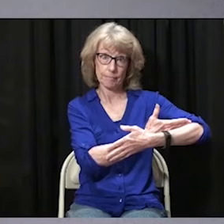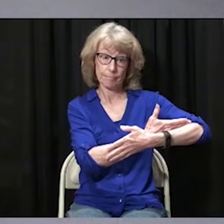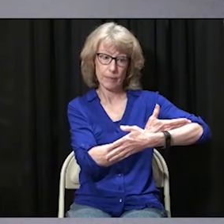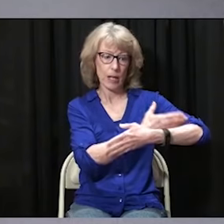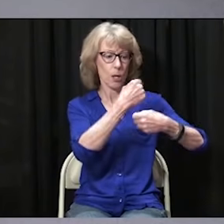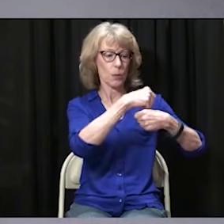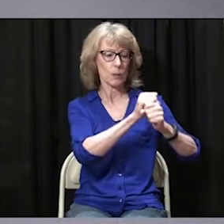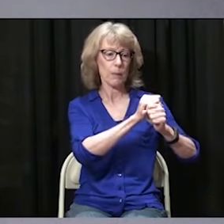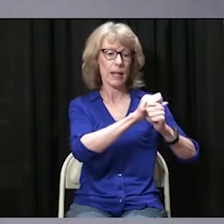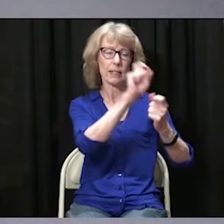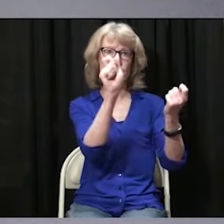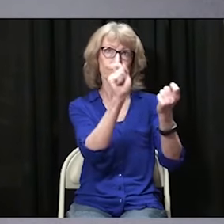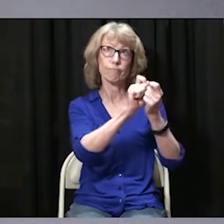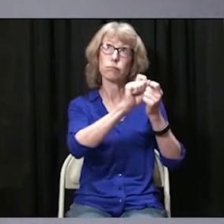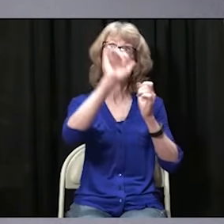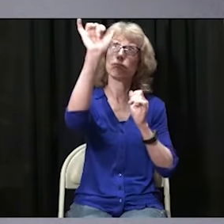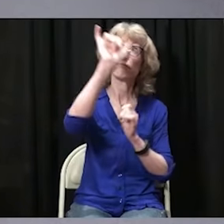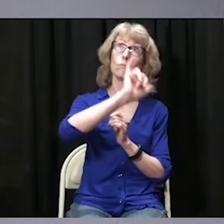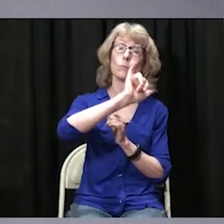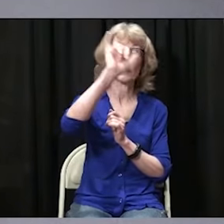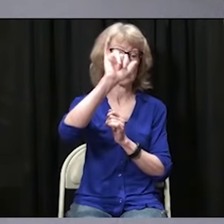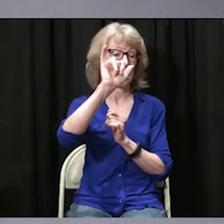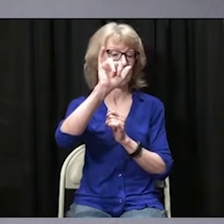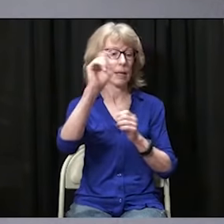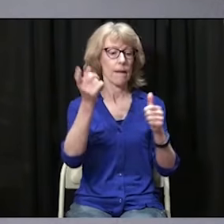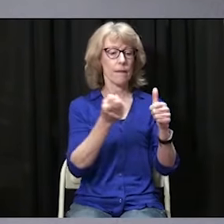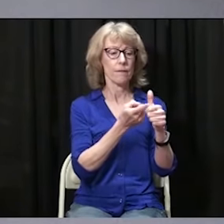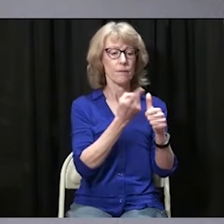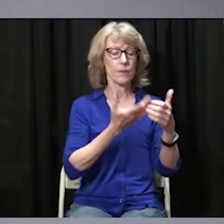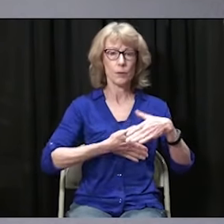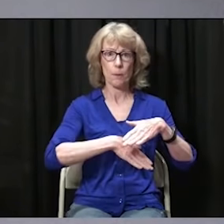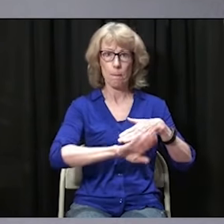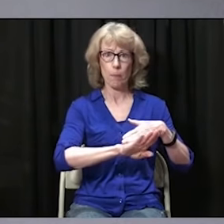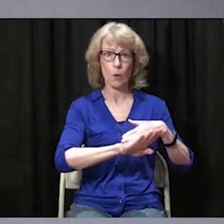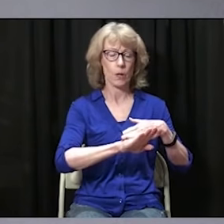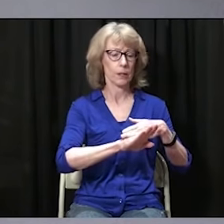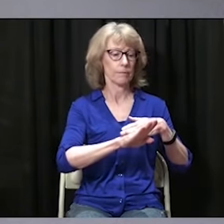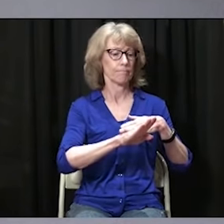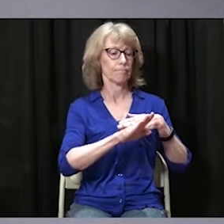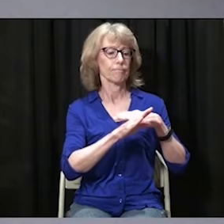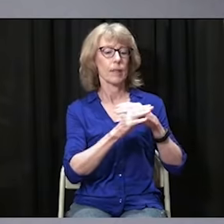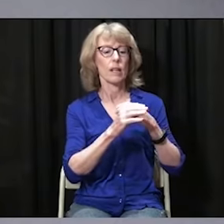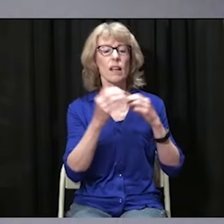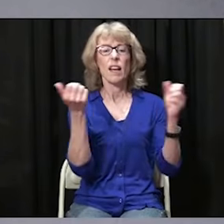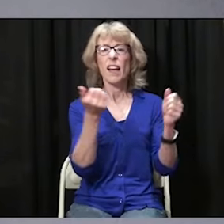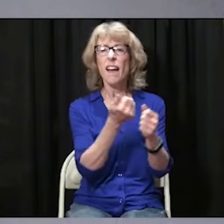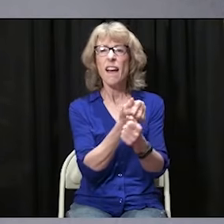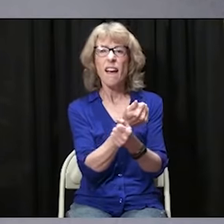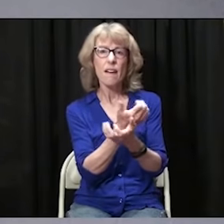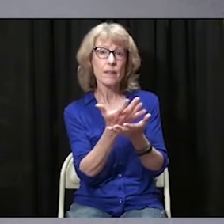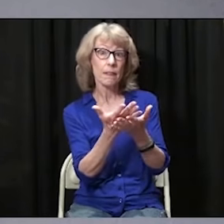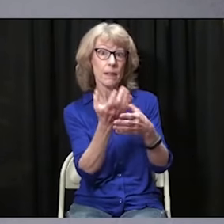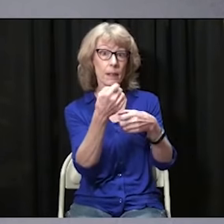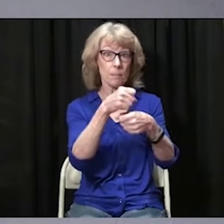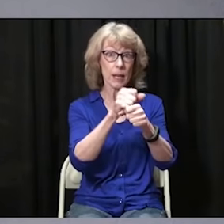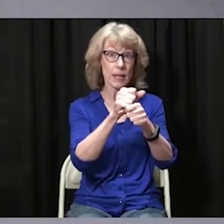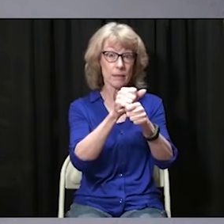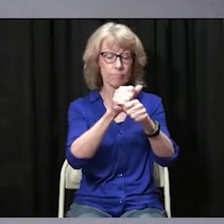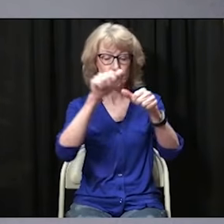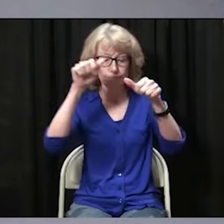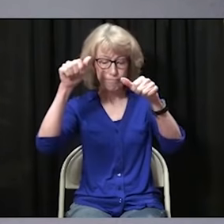God, the firstborn over all creation. For in him all things were created, things in heaven and on